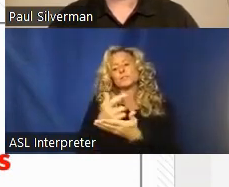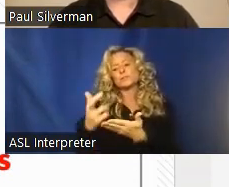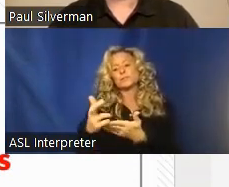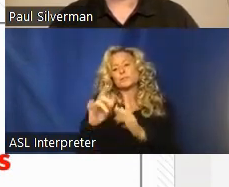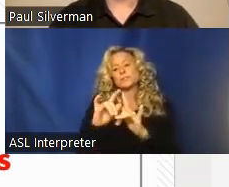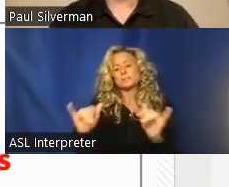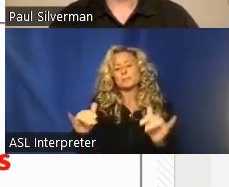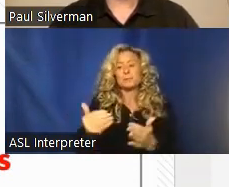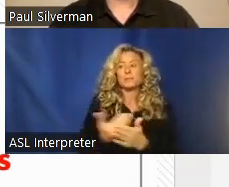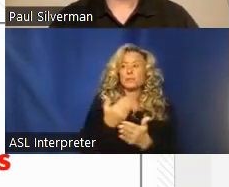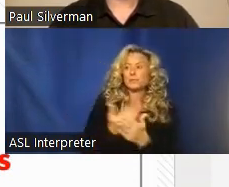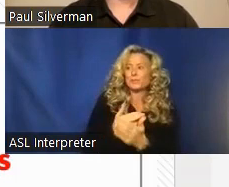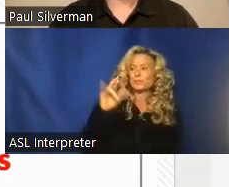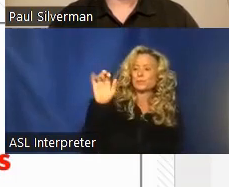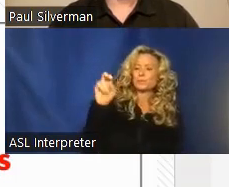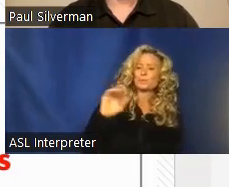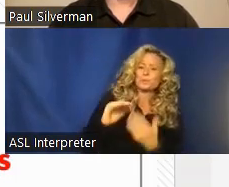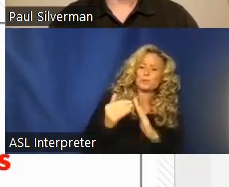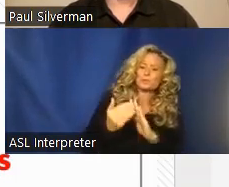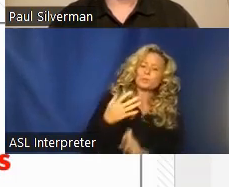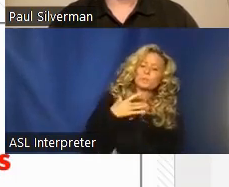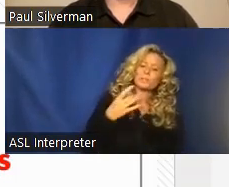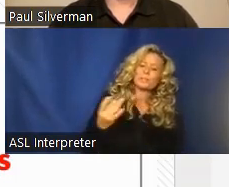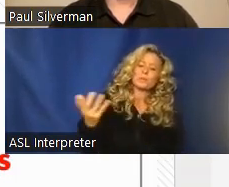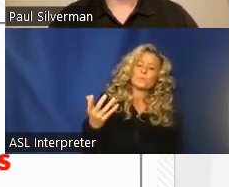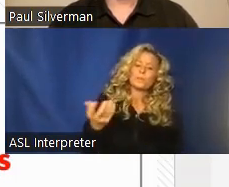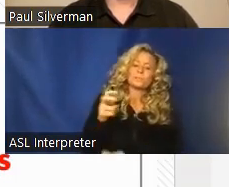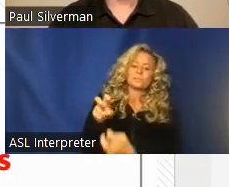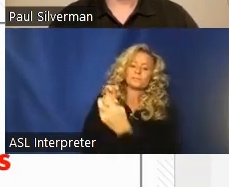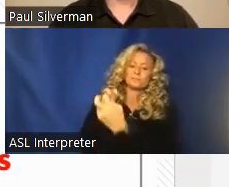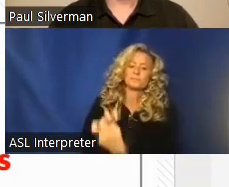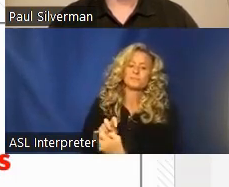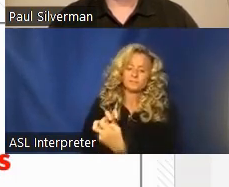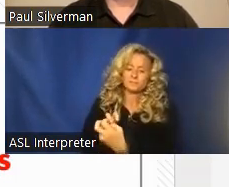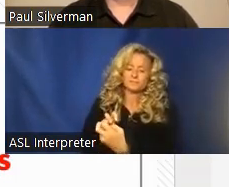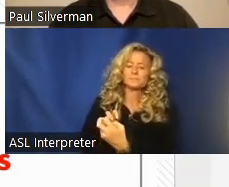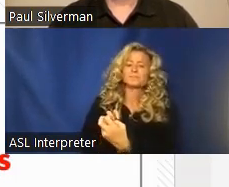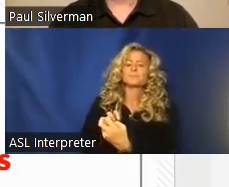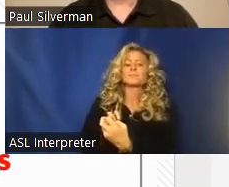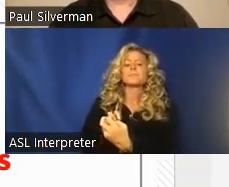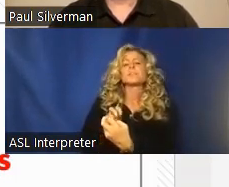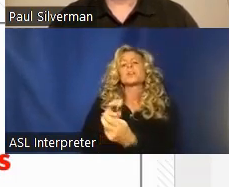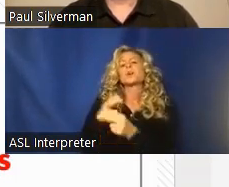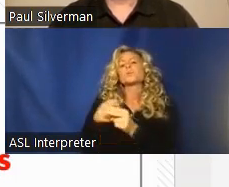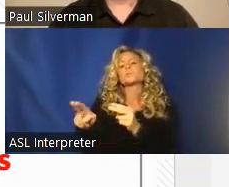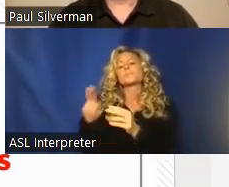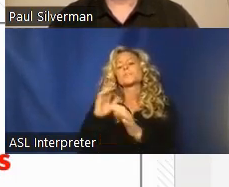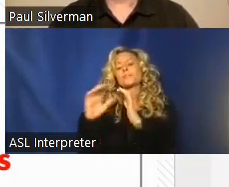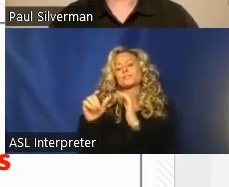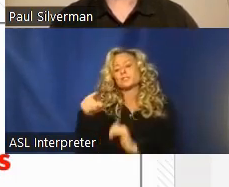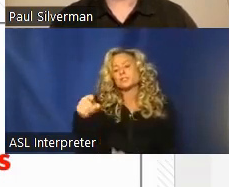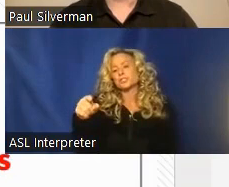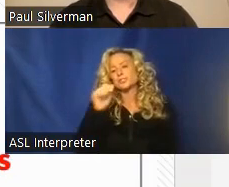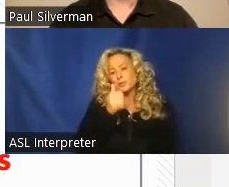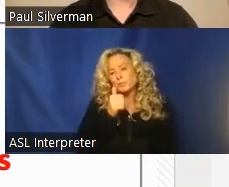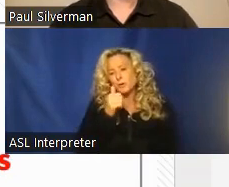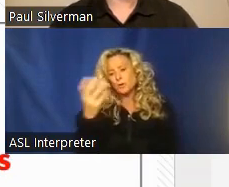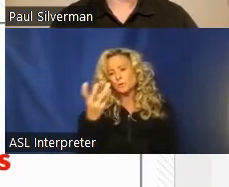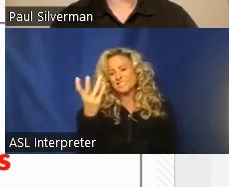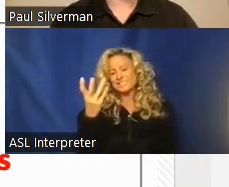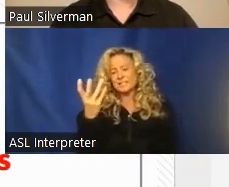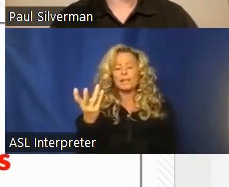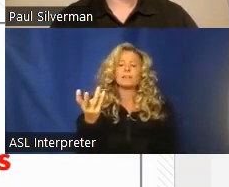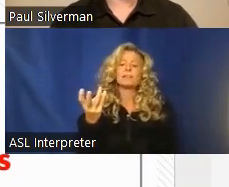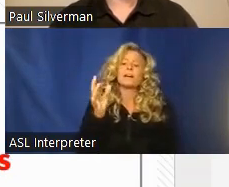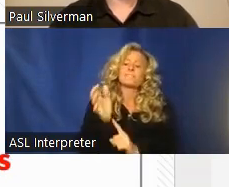And if you're new to the Rubin community, what we like to do is have a brief conversation on Wednesday, we'll send you a 5-minute invite